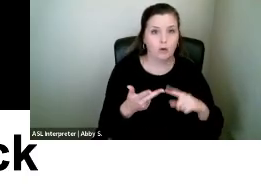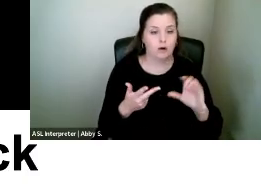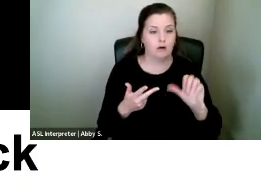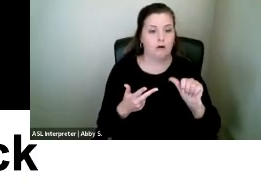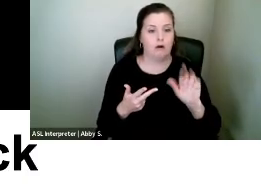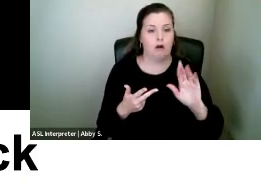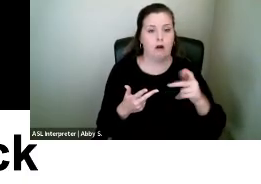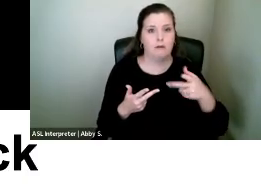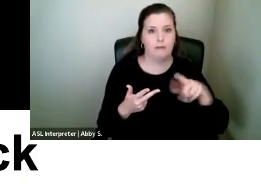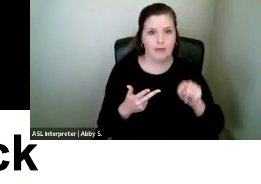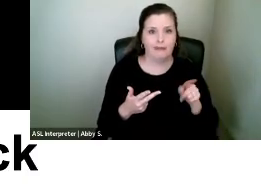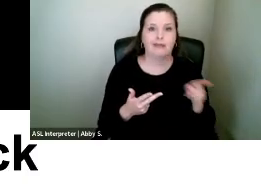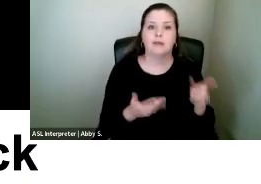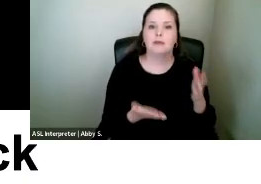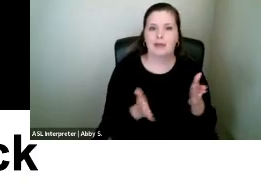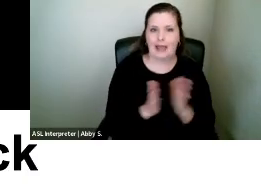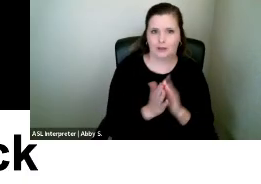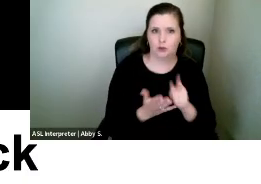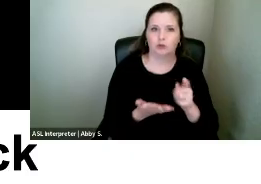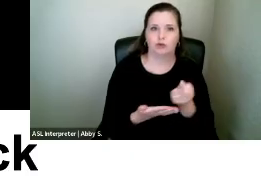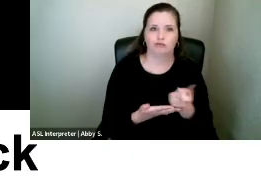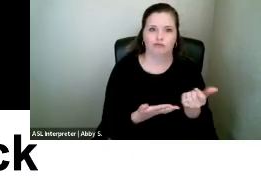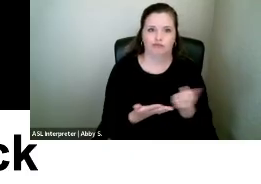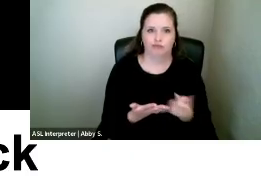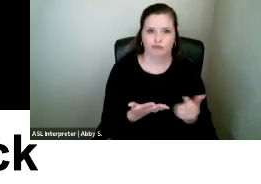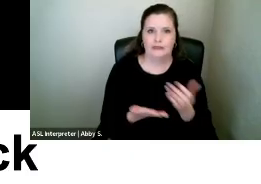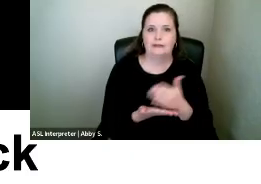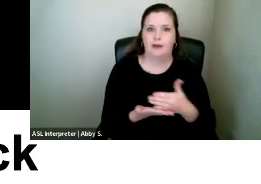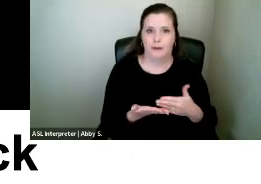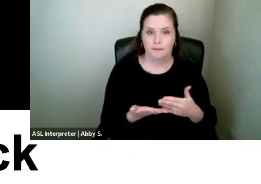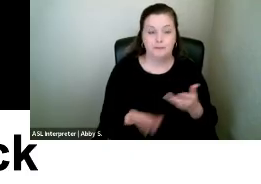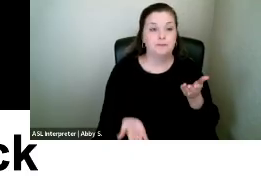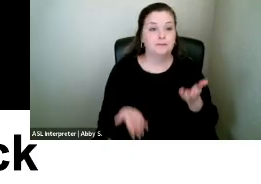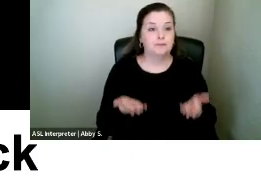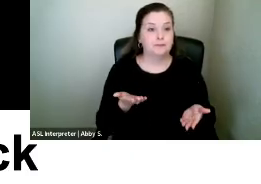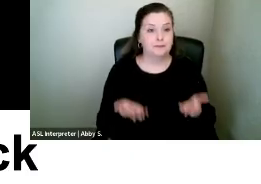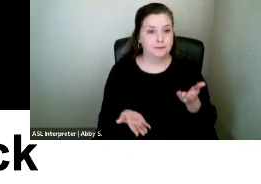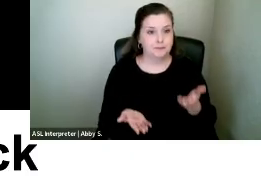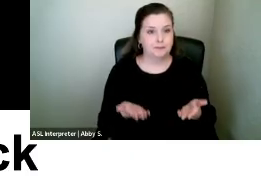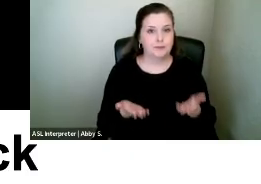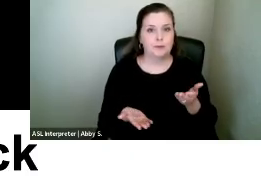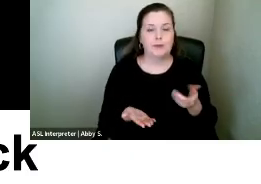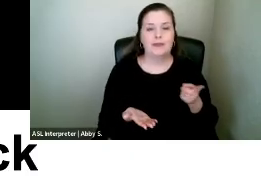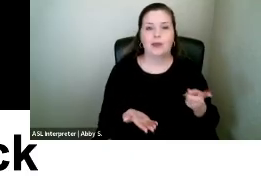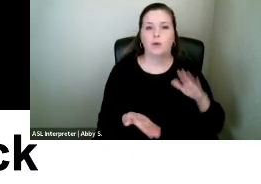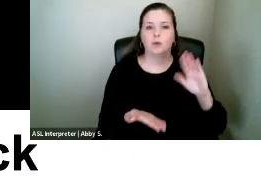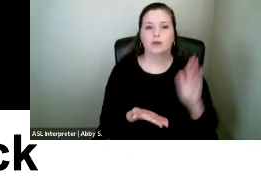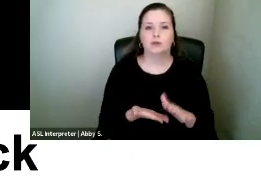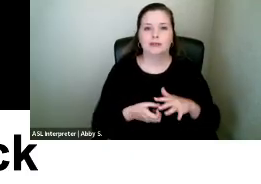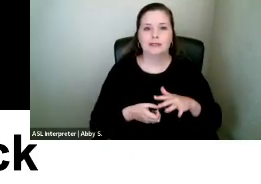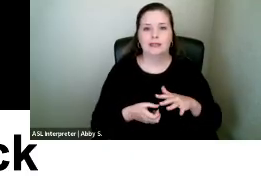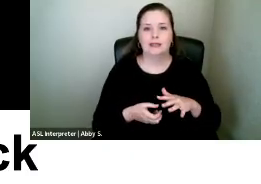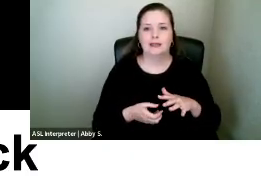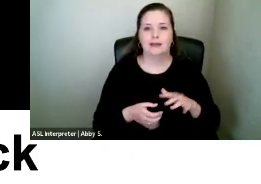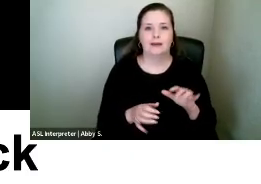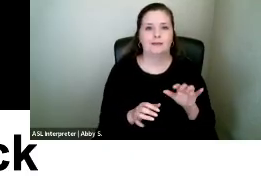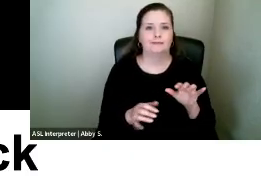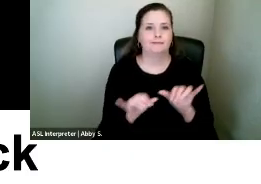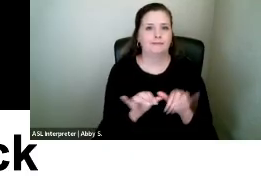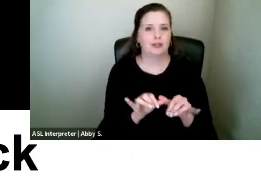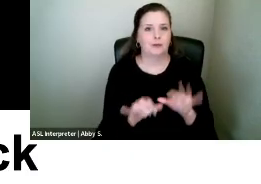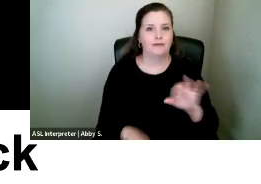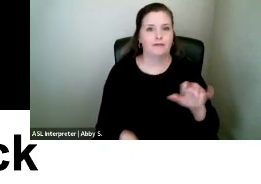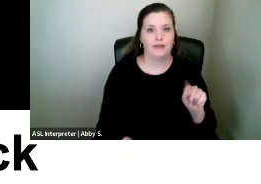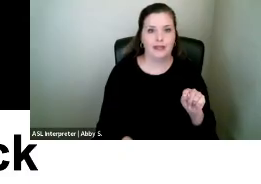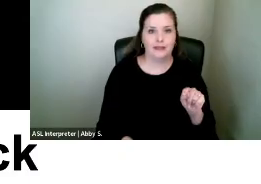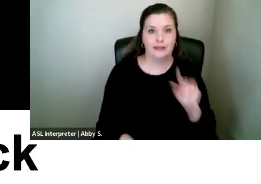budget. They might lower the amount of space in your home that they cover. Maybe they don't cover